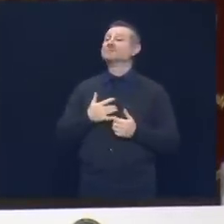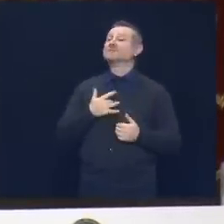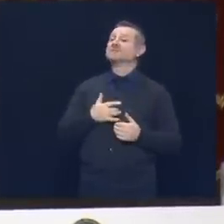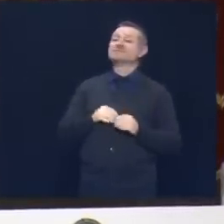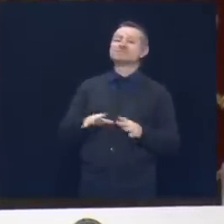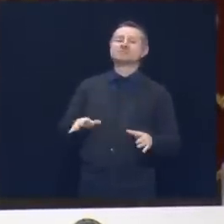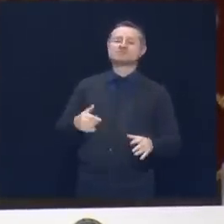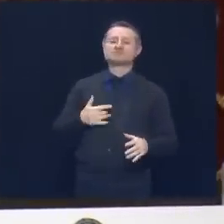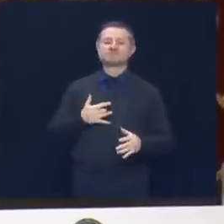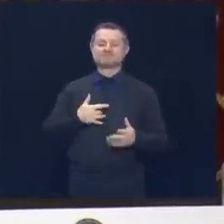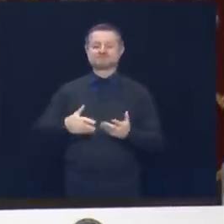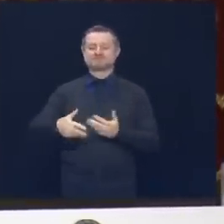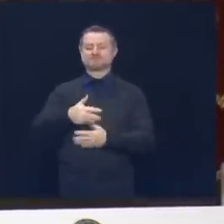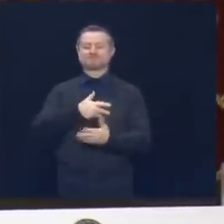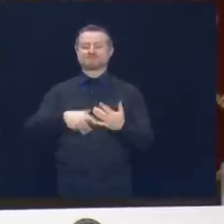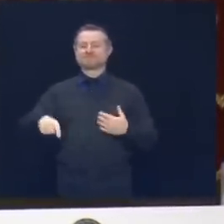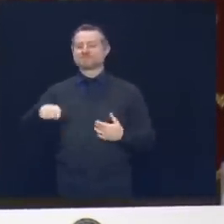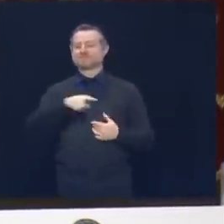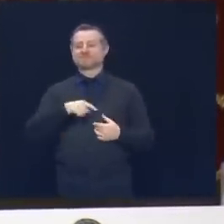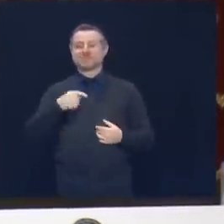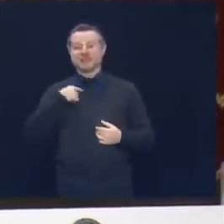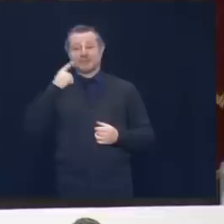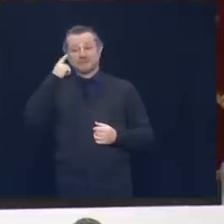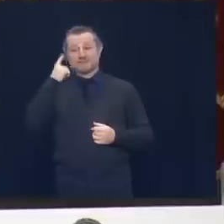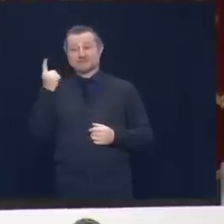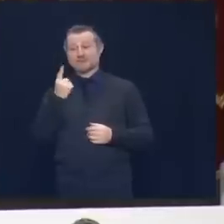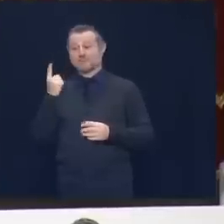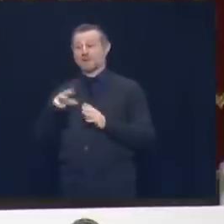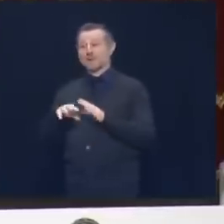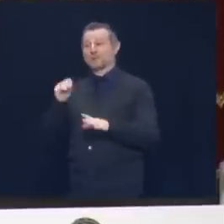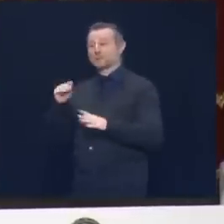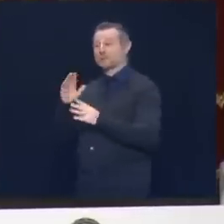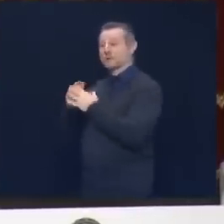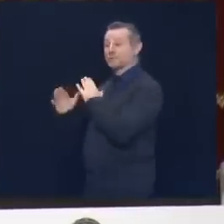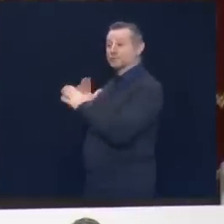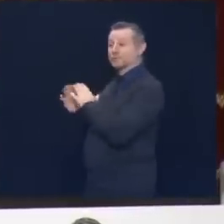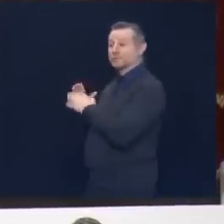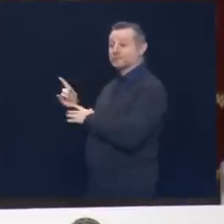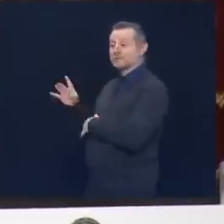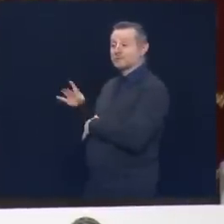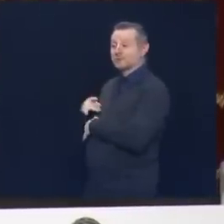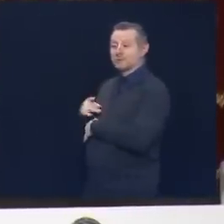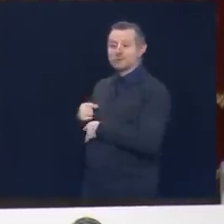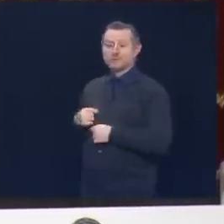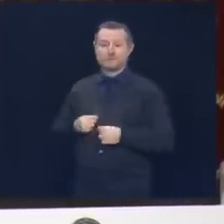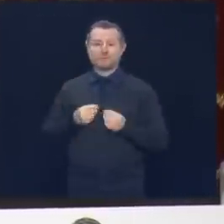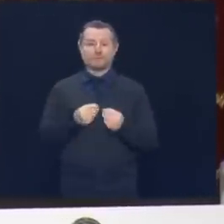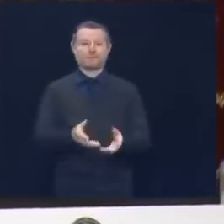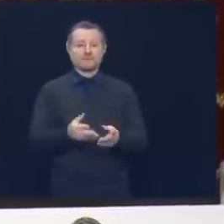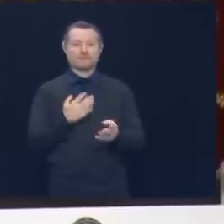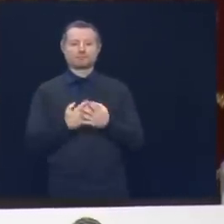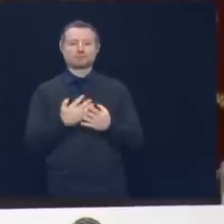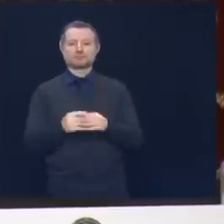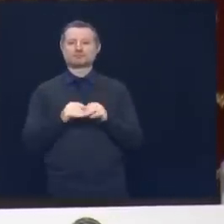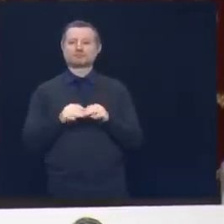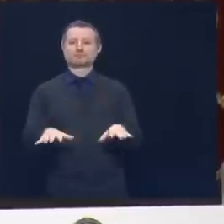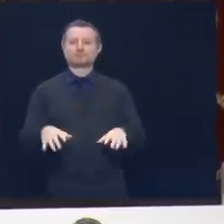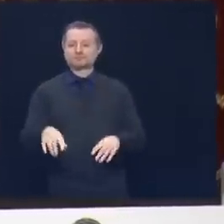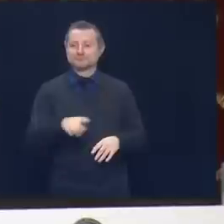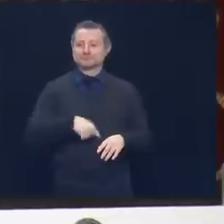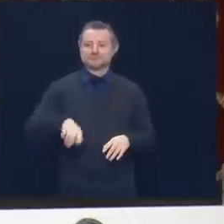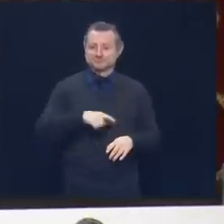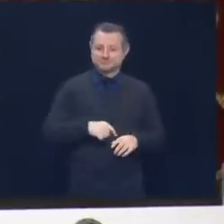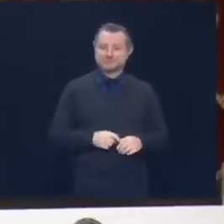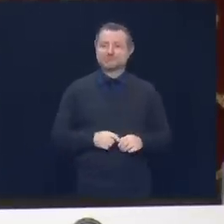spread where it exists in the community. It's very difficult to keep it out of congregate facilities, as you all know. We have rolled back some of the restrictions in